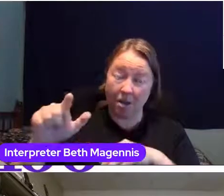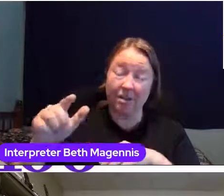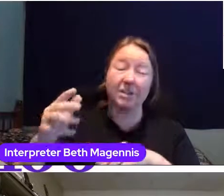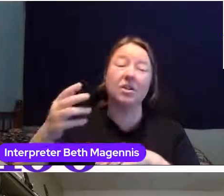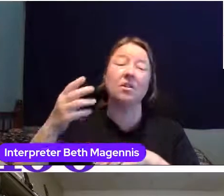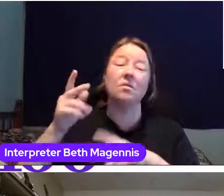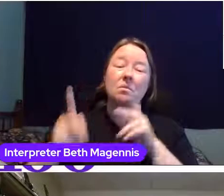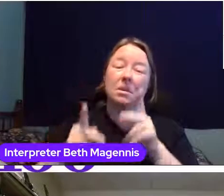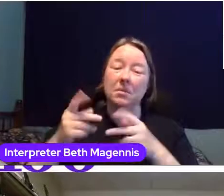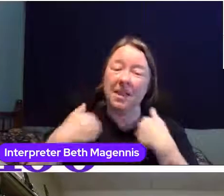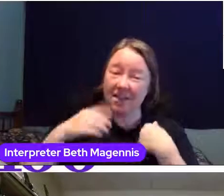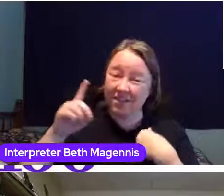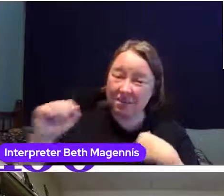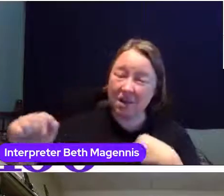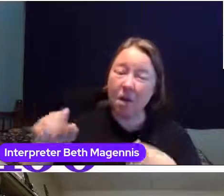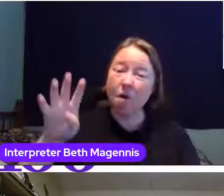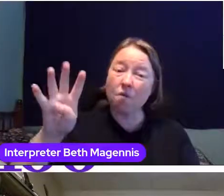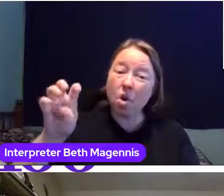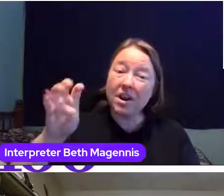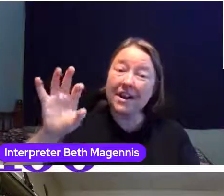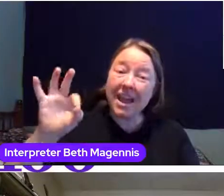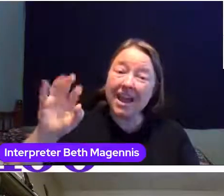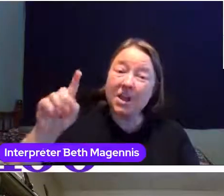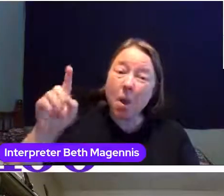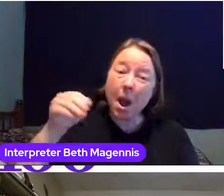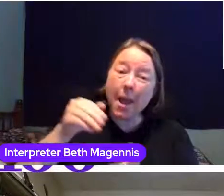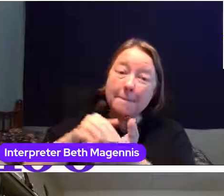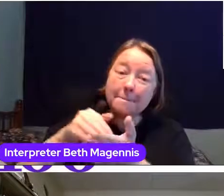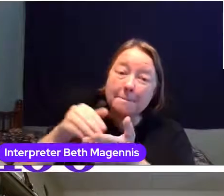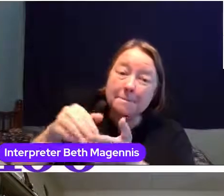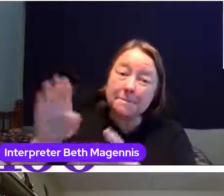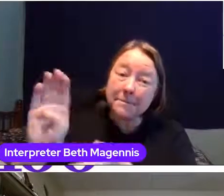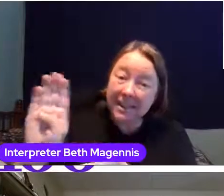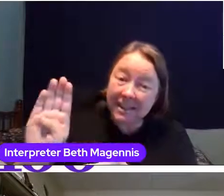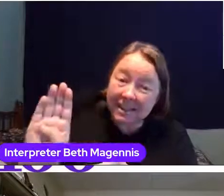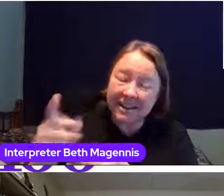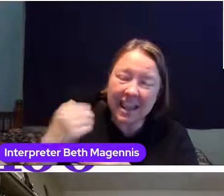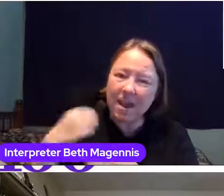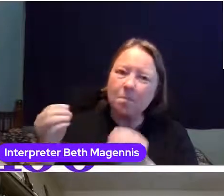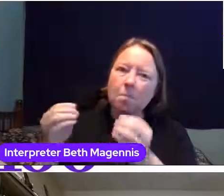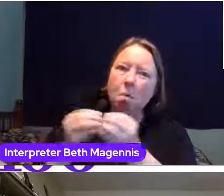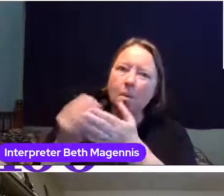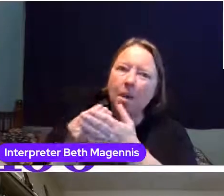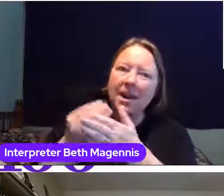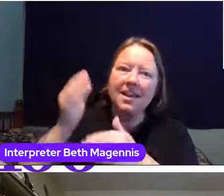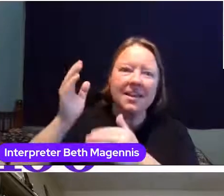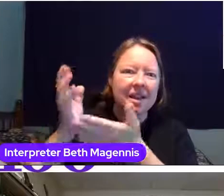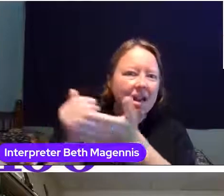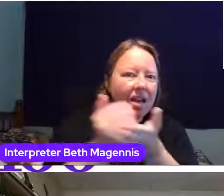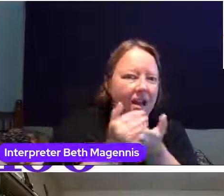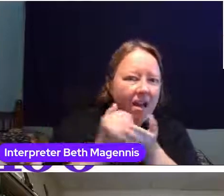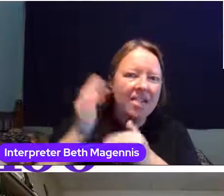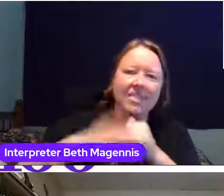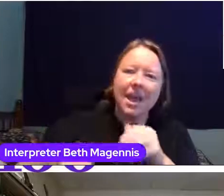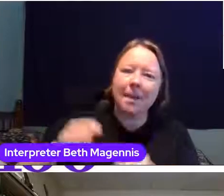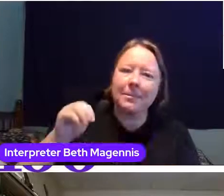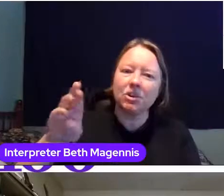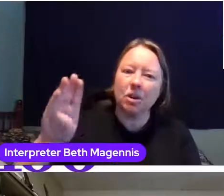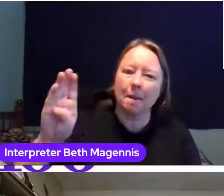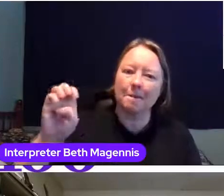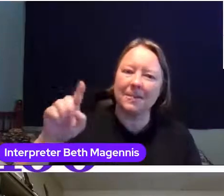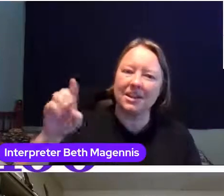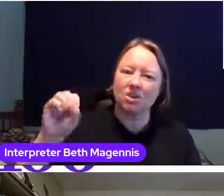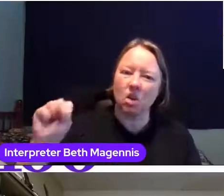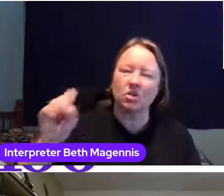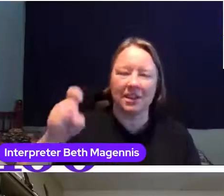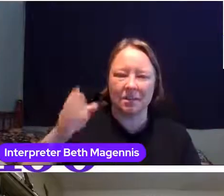disabilities, 491 billion. They have more collective money than Mr. Bezos. So I think we need to pay attention to